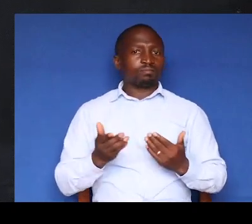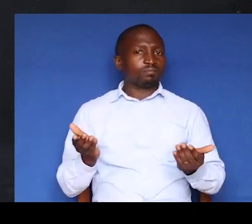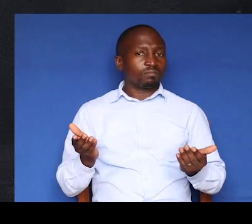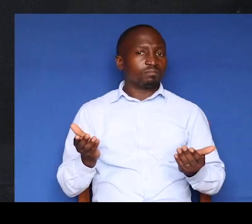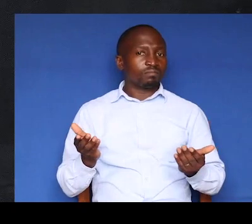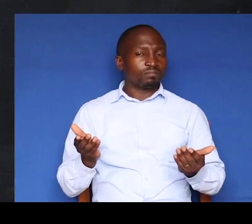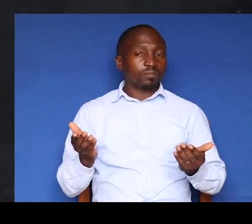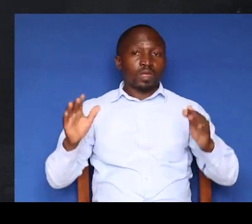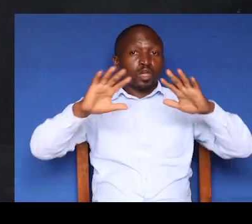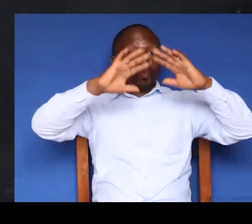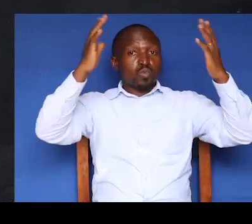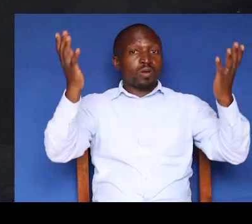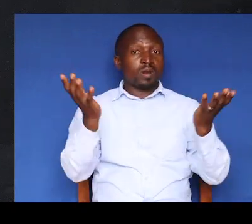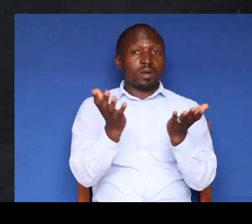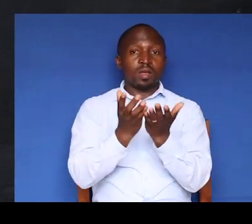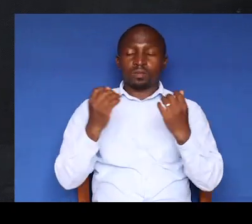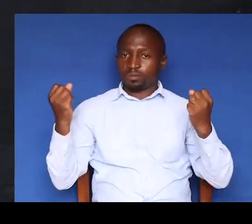Worldwide,